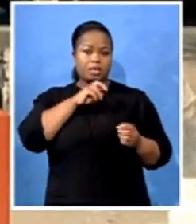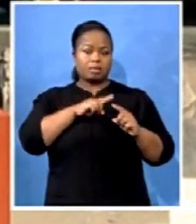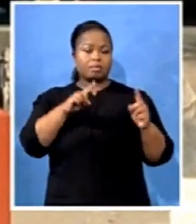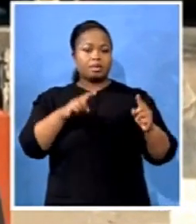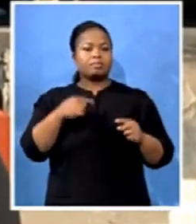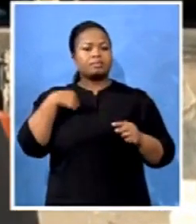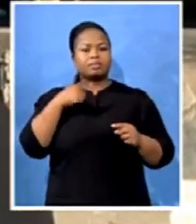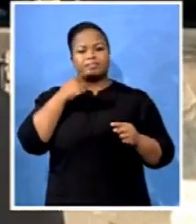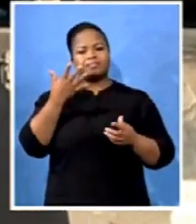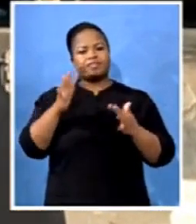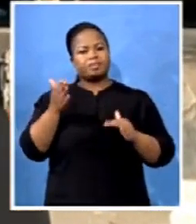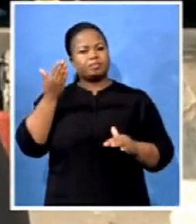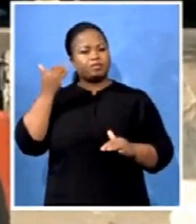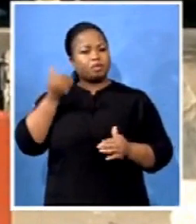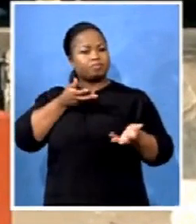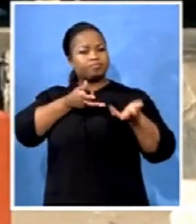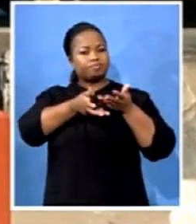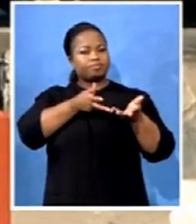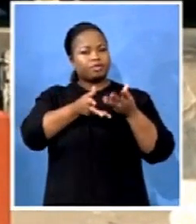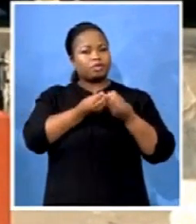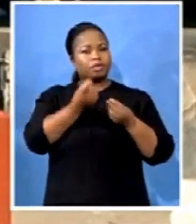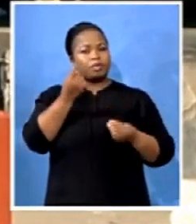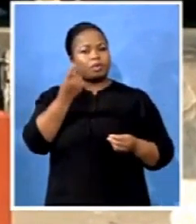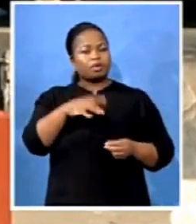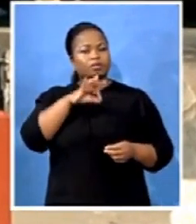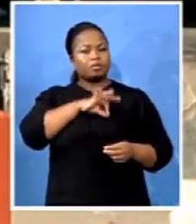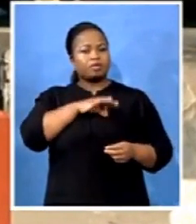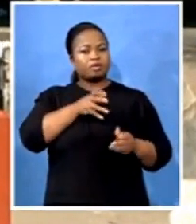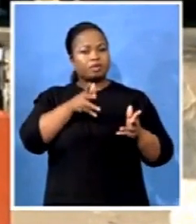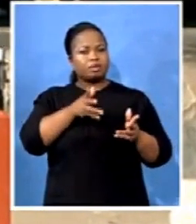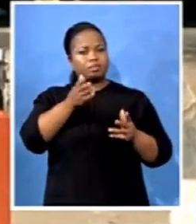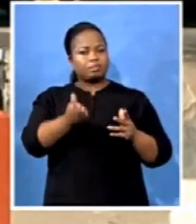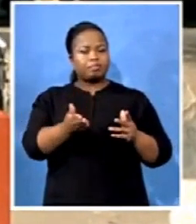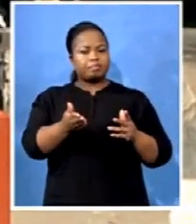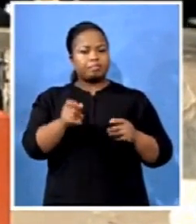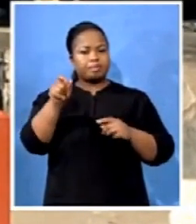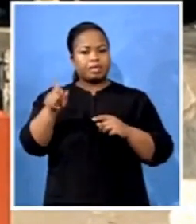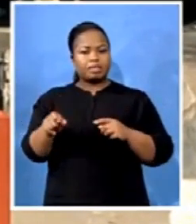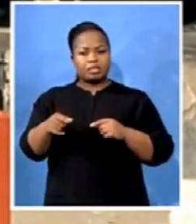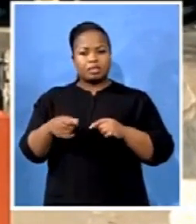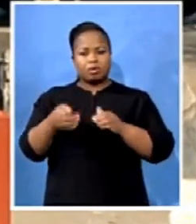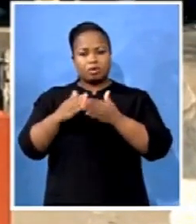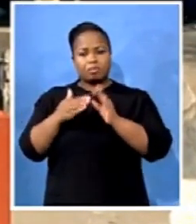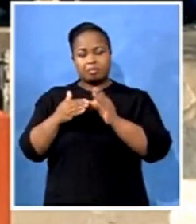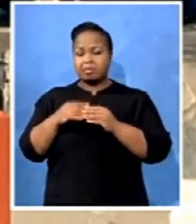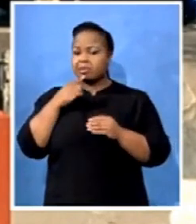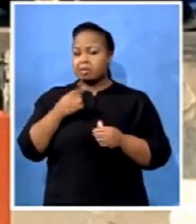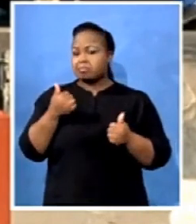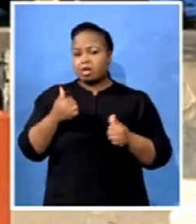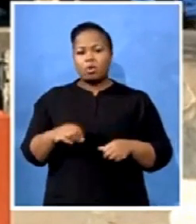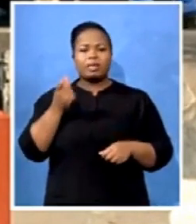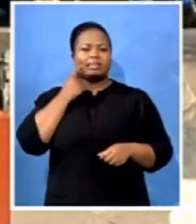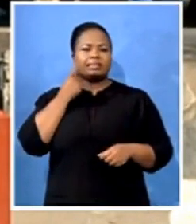the beneficiaries here on the site who also mentioned that this is convenient for them as they will be able to get their